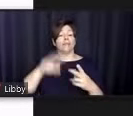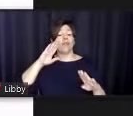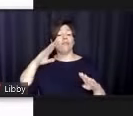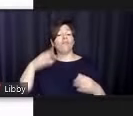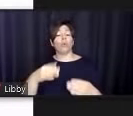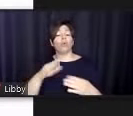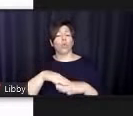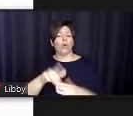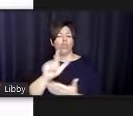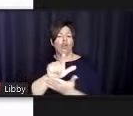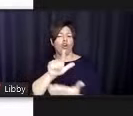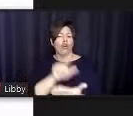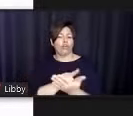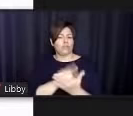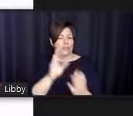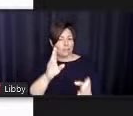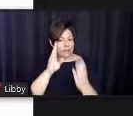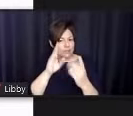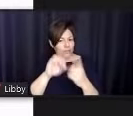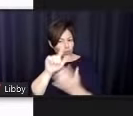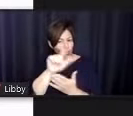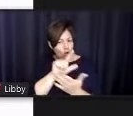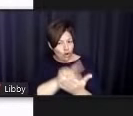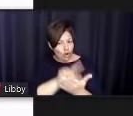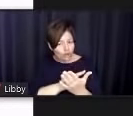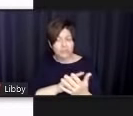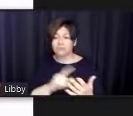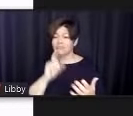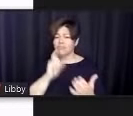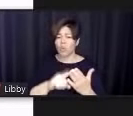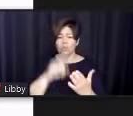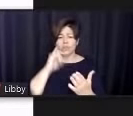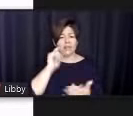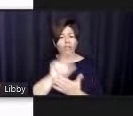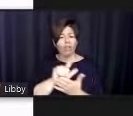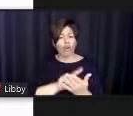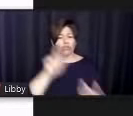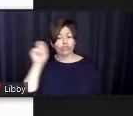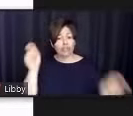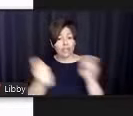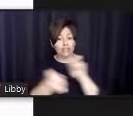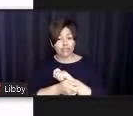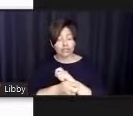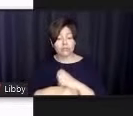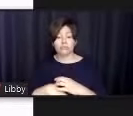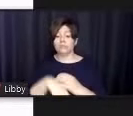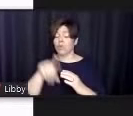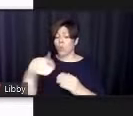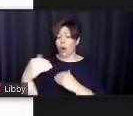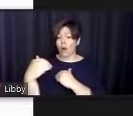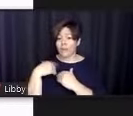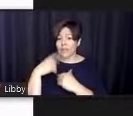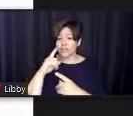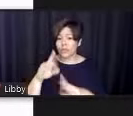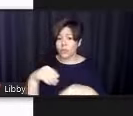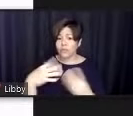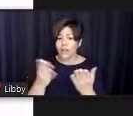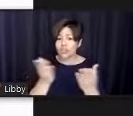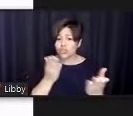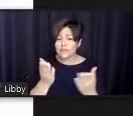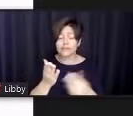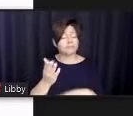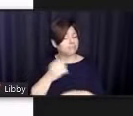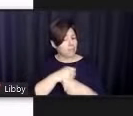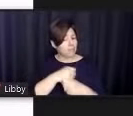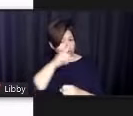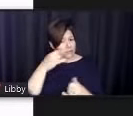attention to the laws. Pay attention to the law has changed. Is your obligation for timelines, your obligation for providing services is still there.